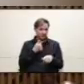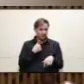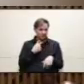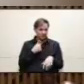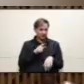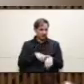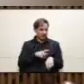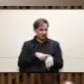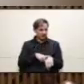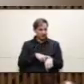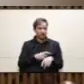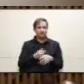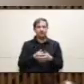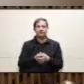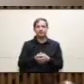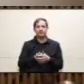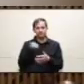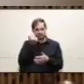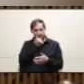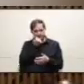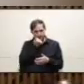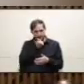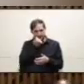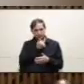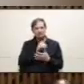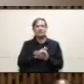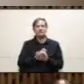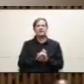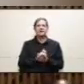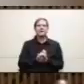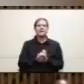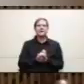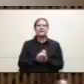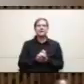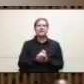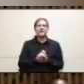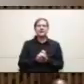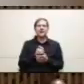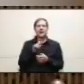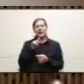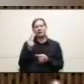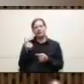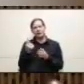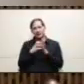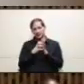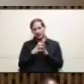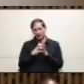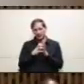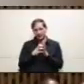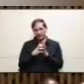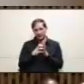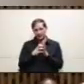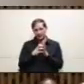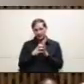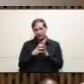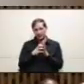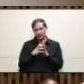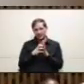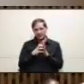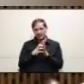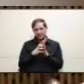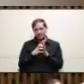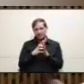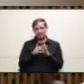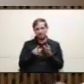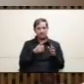out have of to time. amplify also just to have an understanding. The other one, for example, now I said the matter was taken for